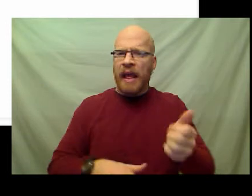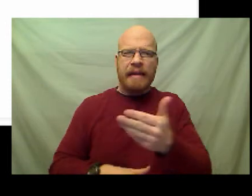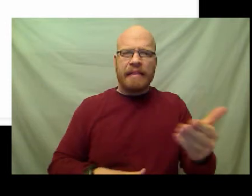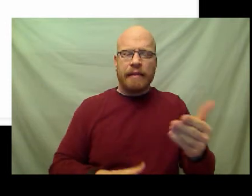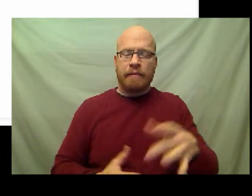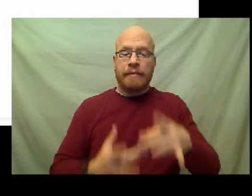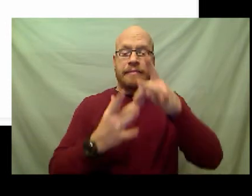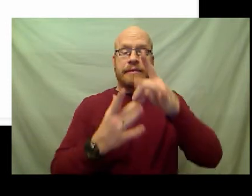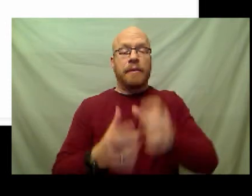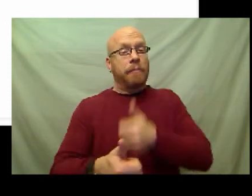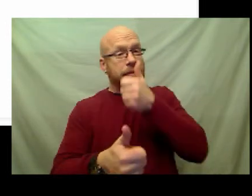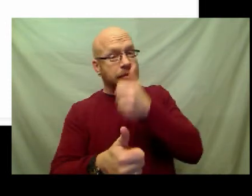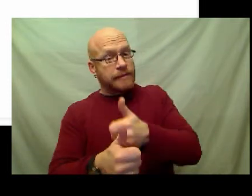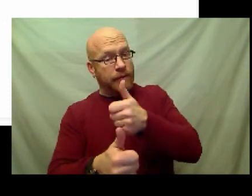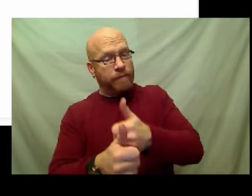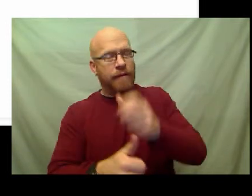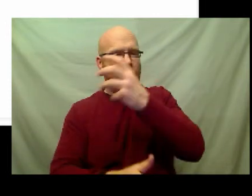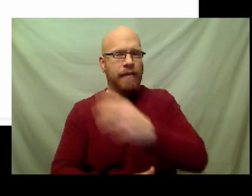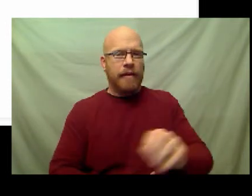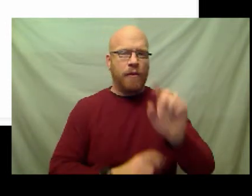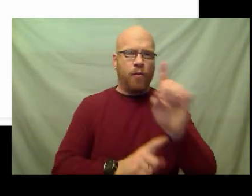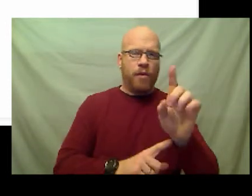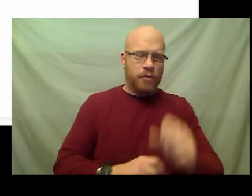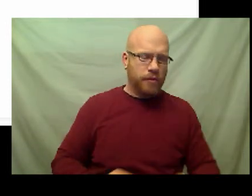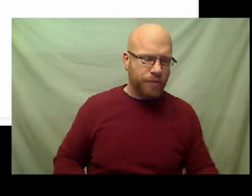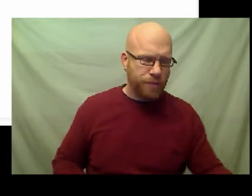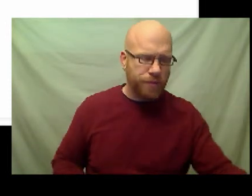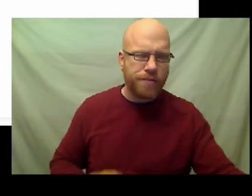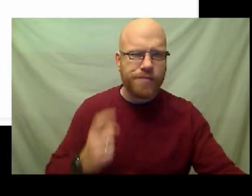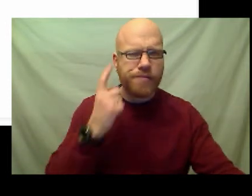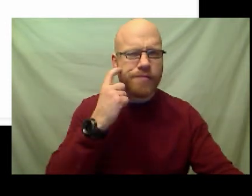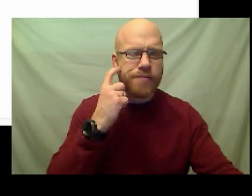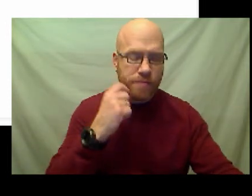except itself or 1, meaning they're prime?